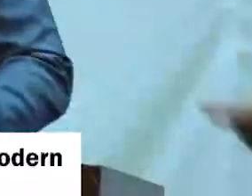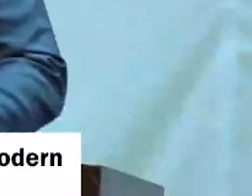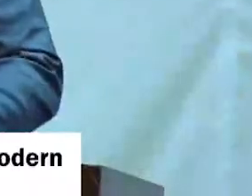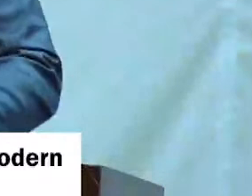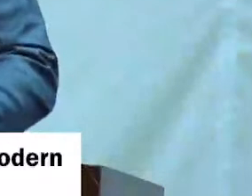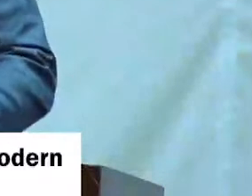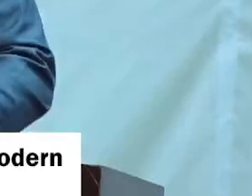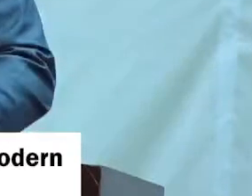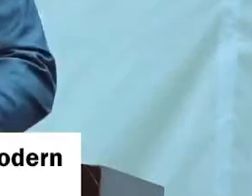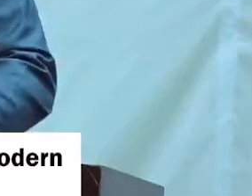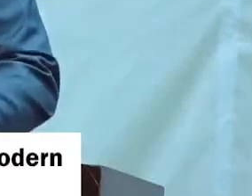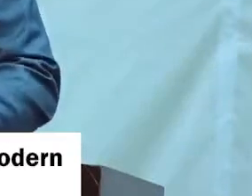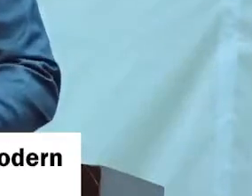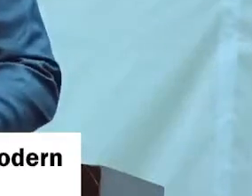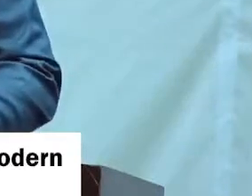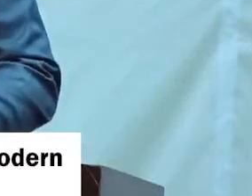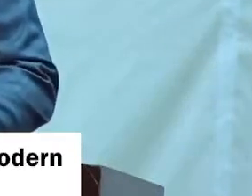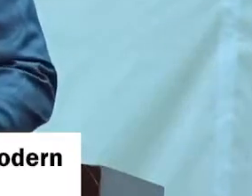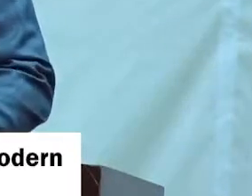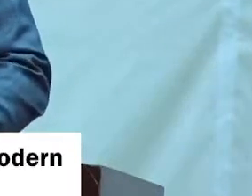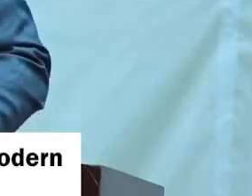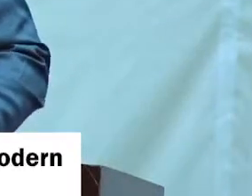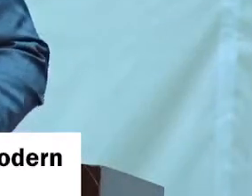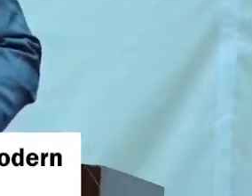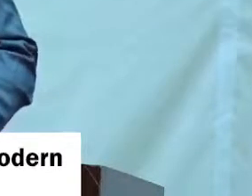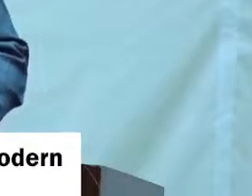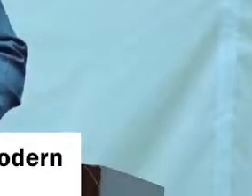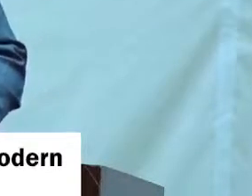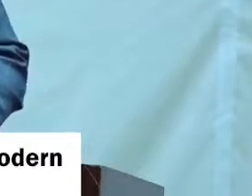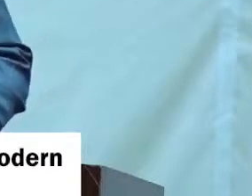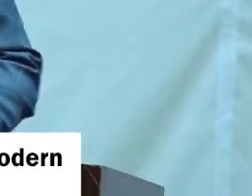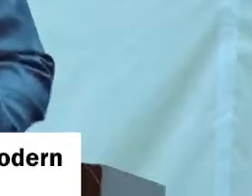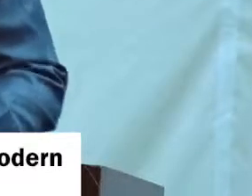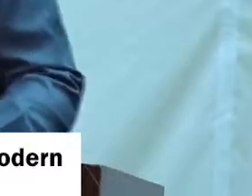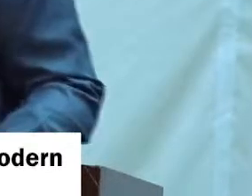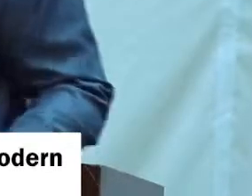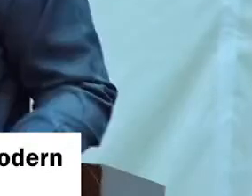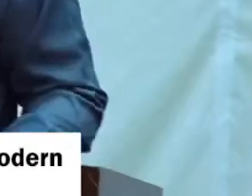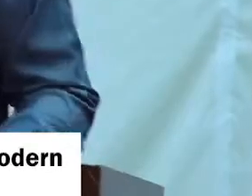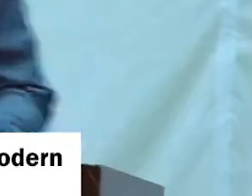chair, Professor Kwame Kakari, to the lectern. Thank you.